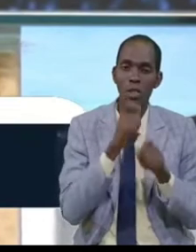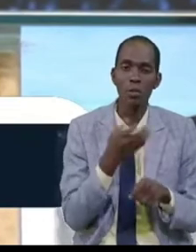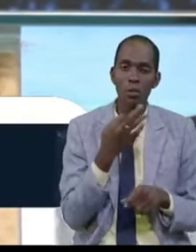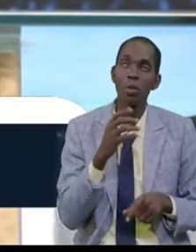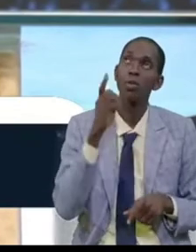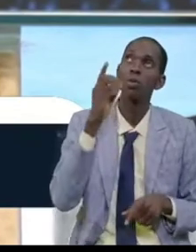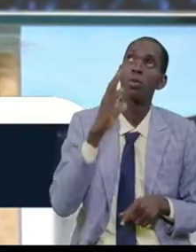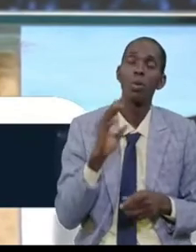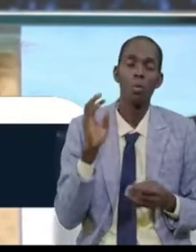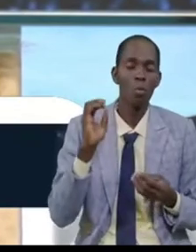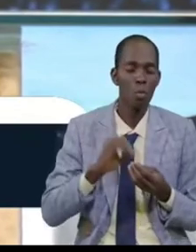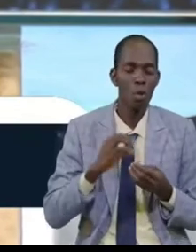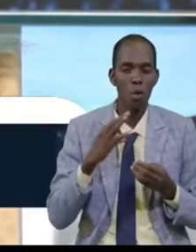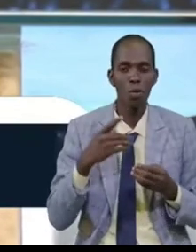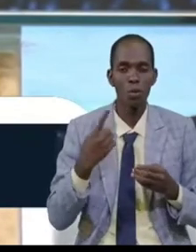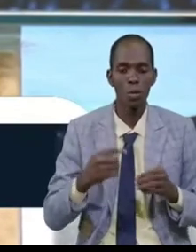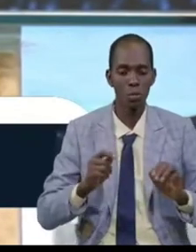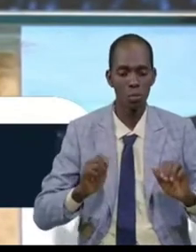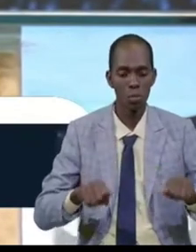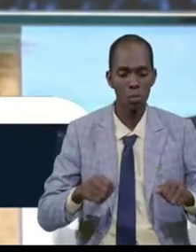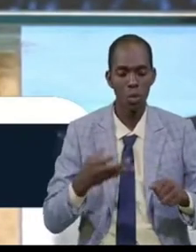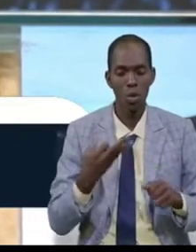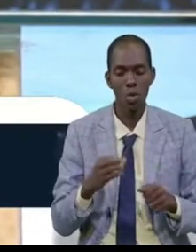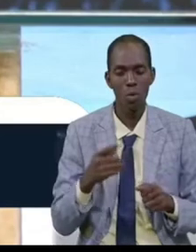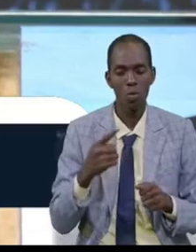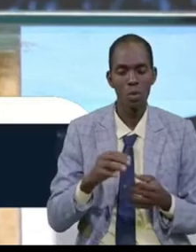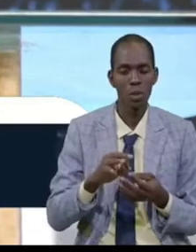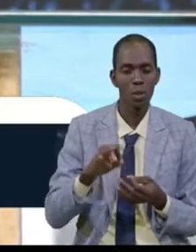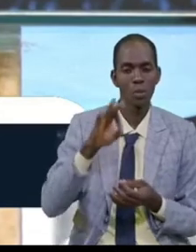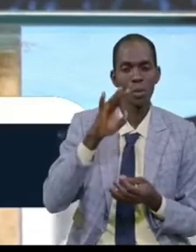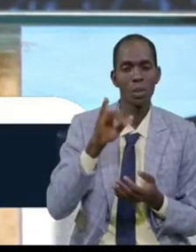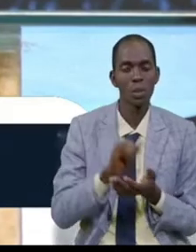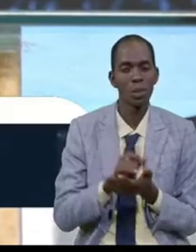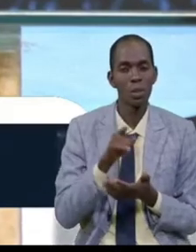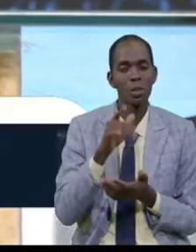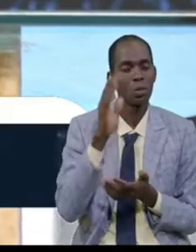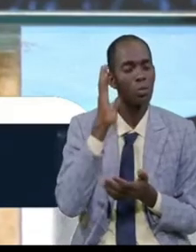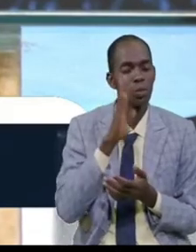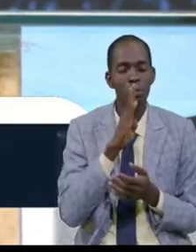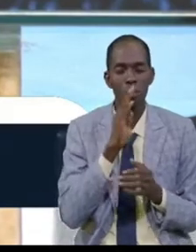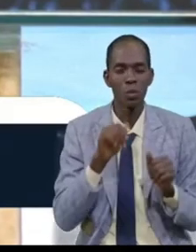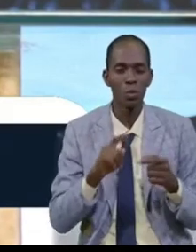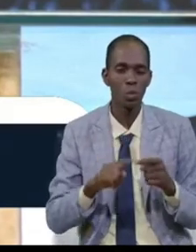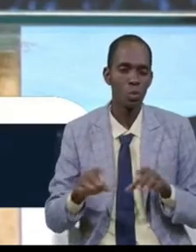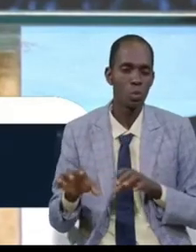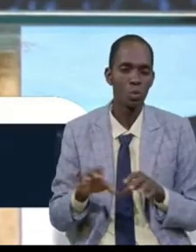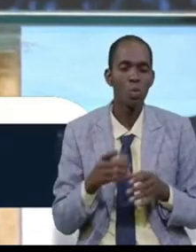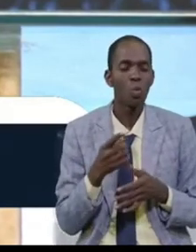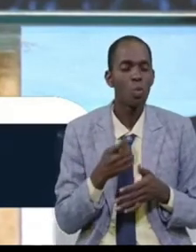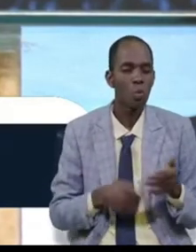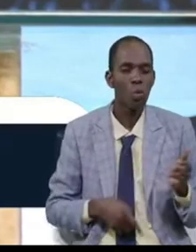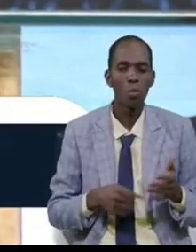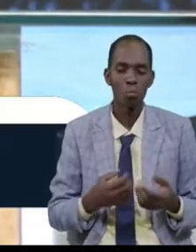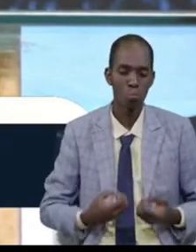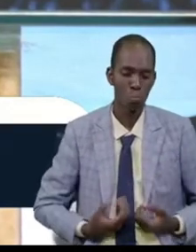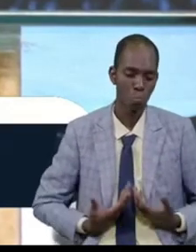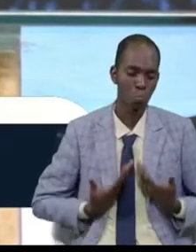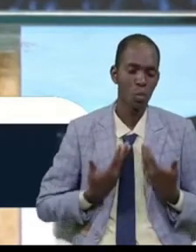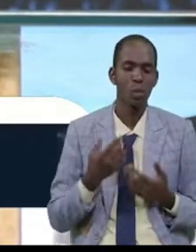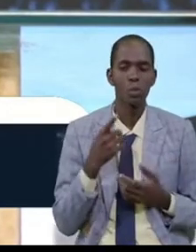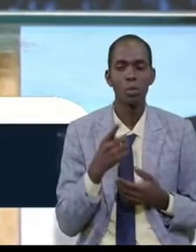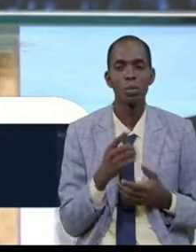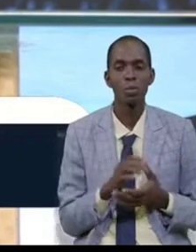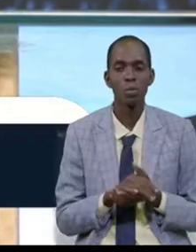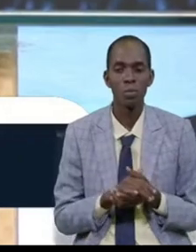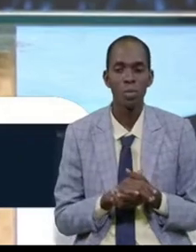the ability of the Spirit, that you'll be able to do more. What's the motive? What motivates you?